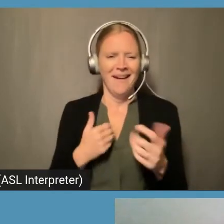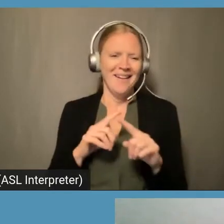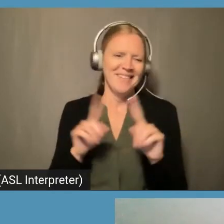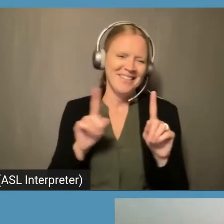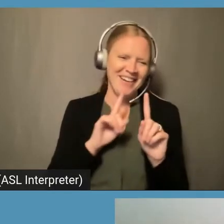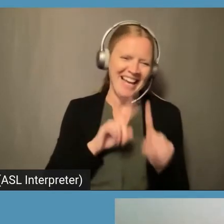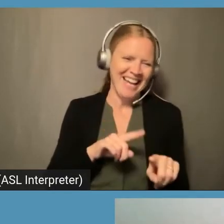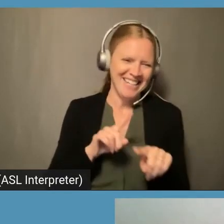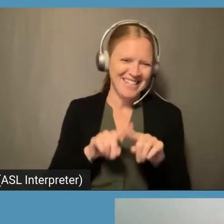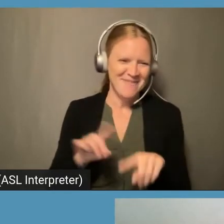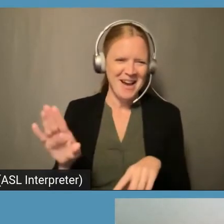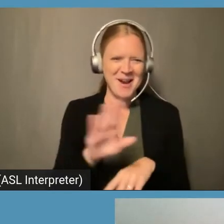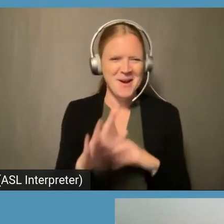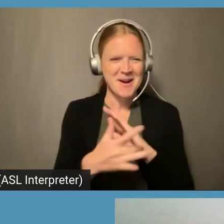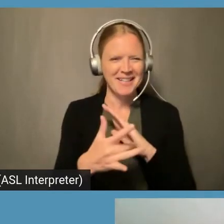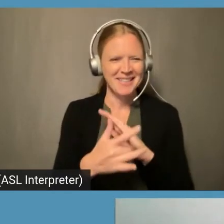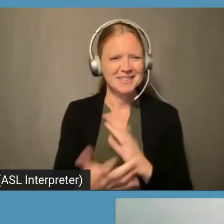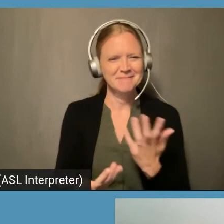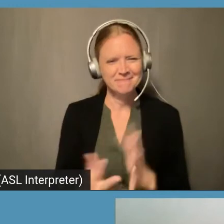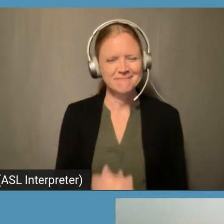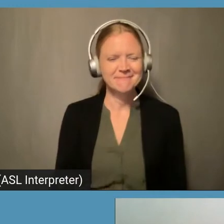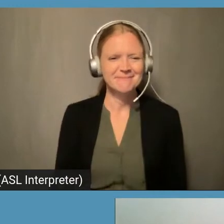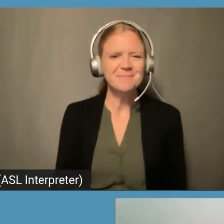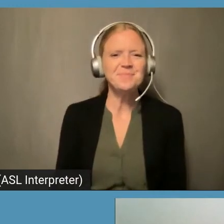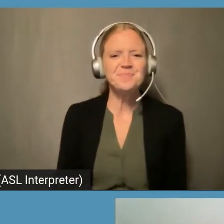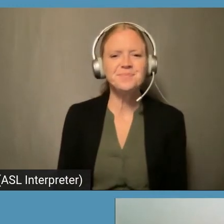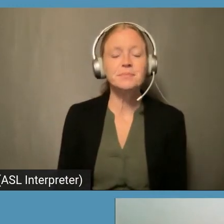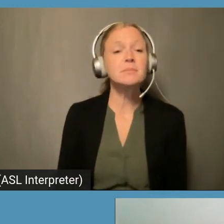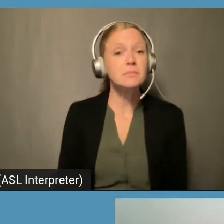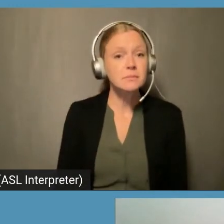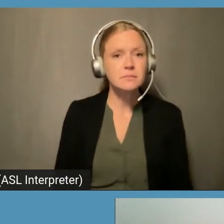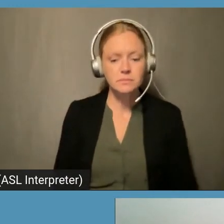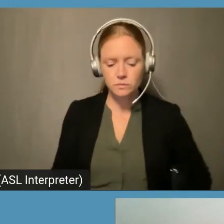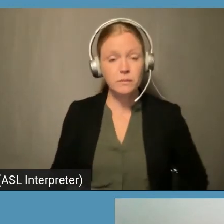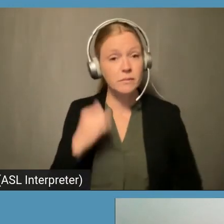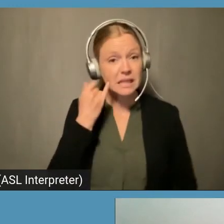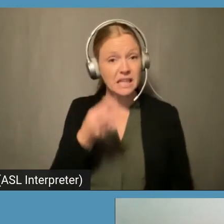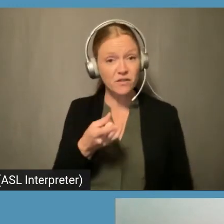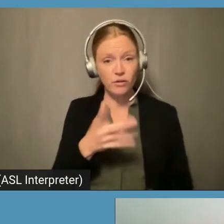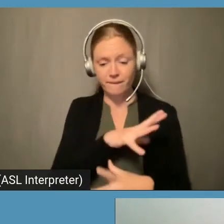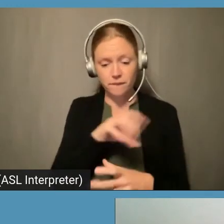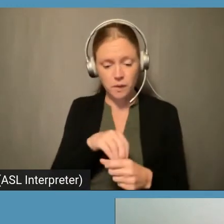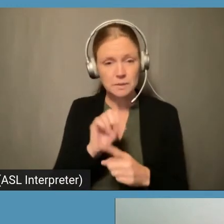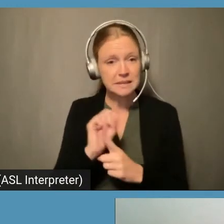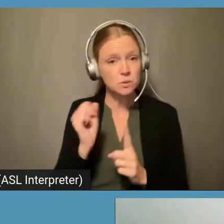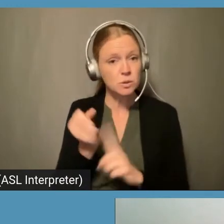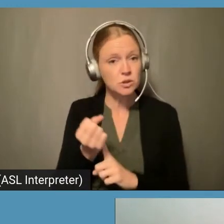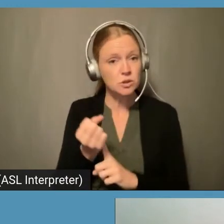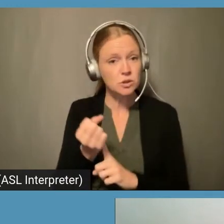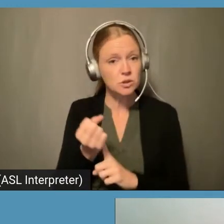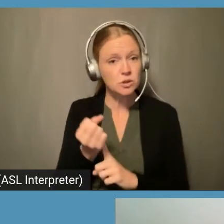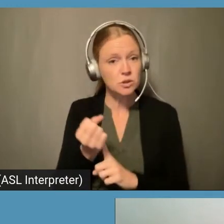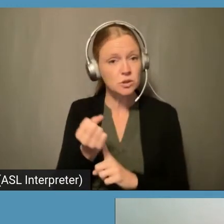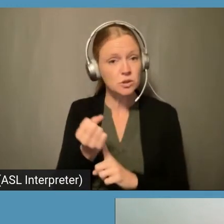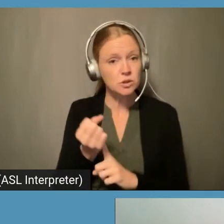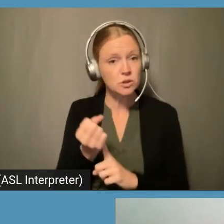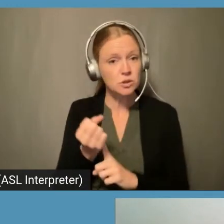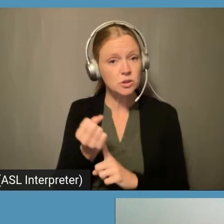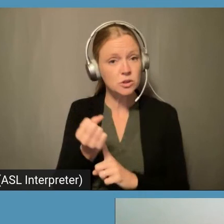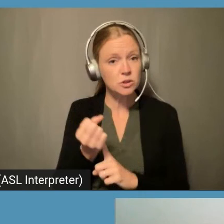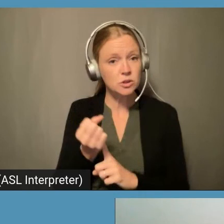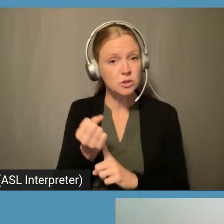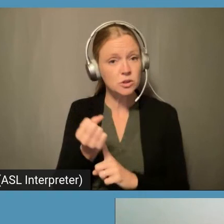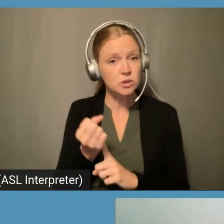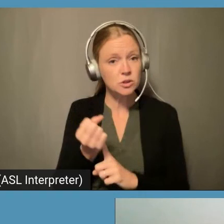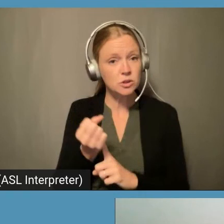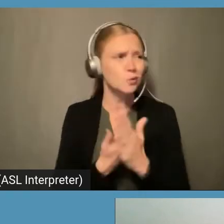on your technology situation. So if you are in a situation where you're building a new website or you're redesigning a